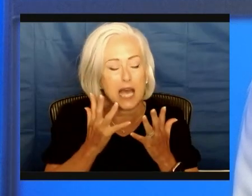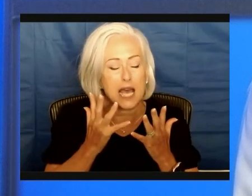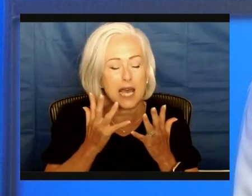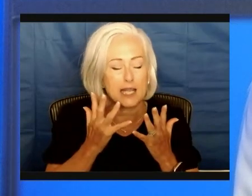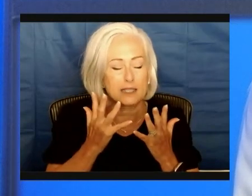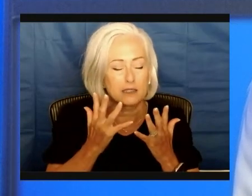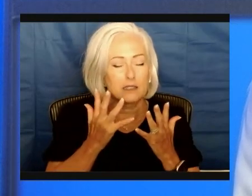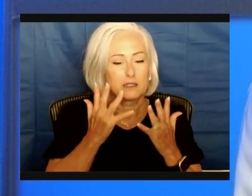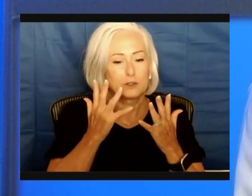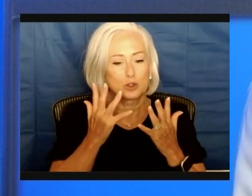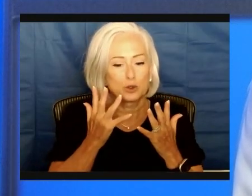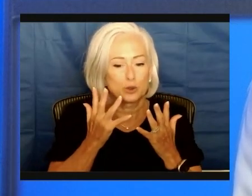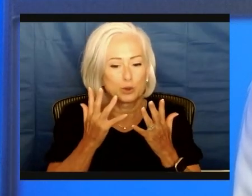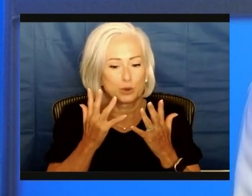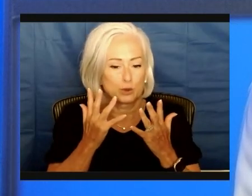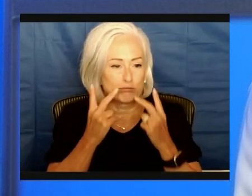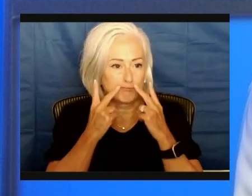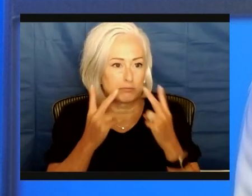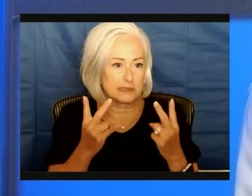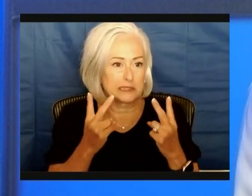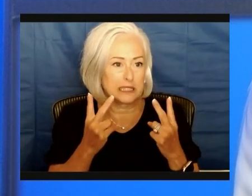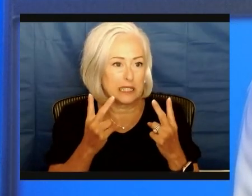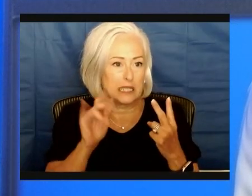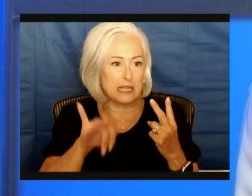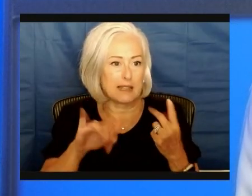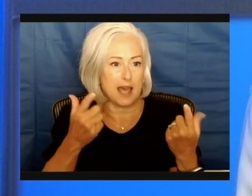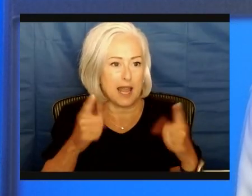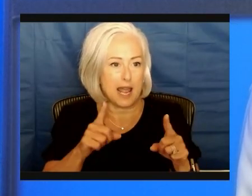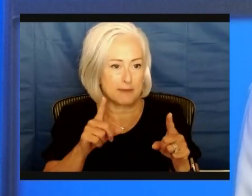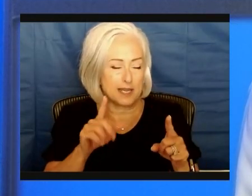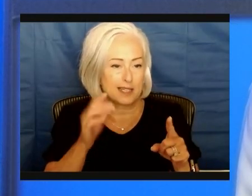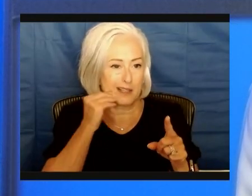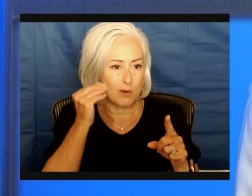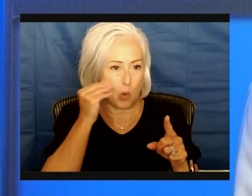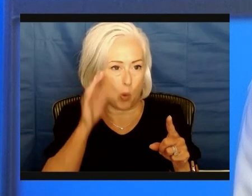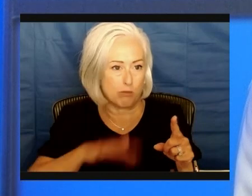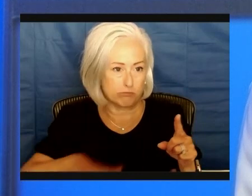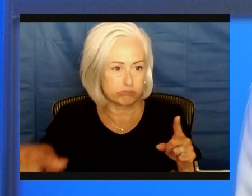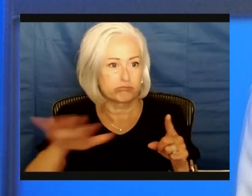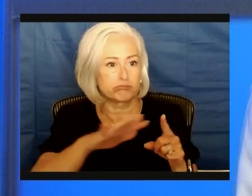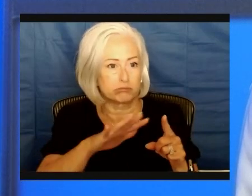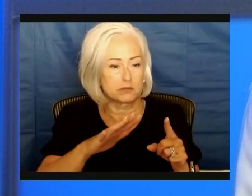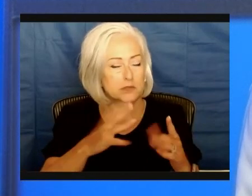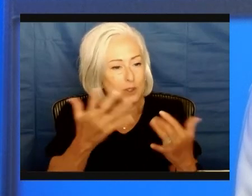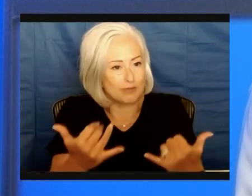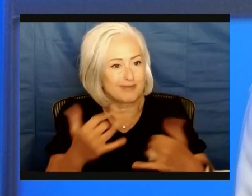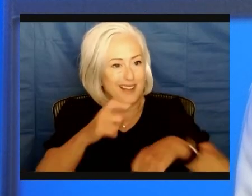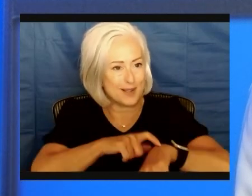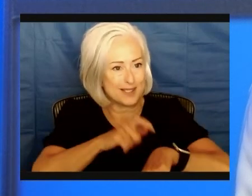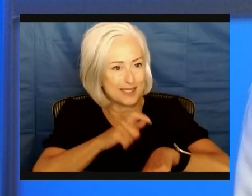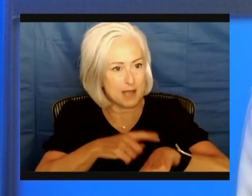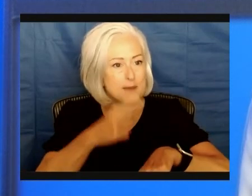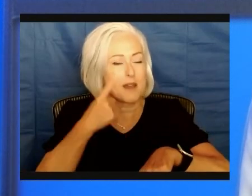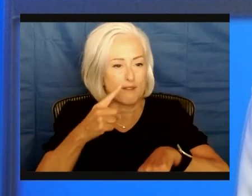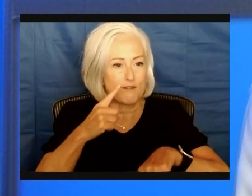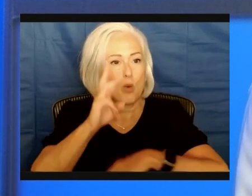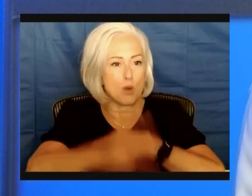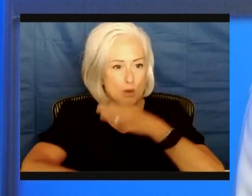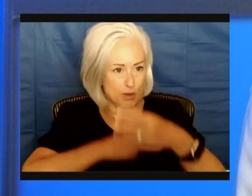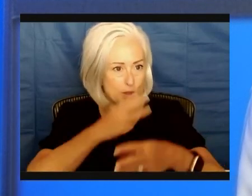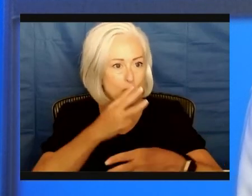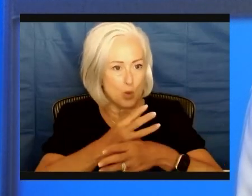these challenges at home. So it is, I think, high time for the community and the world to